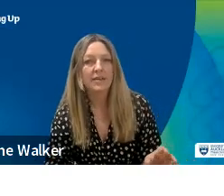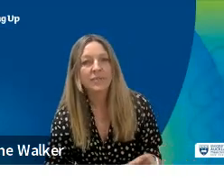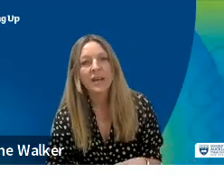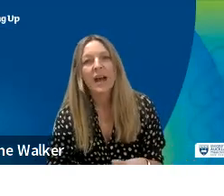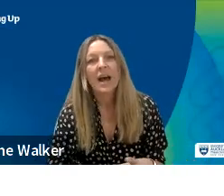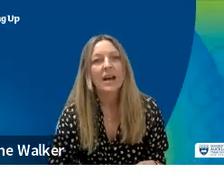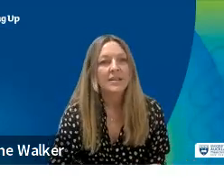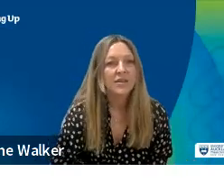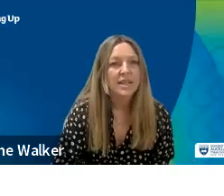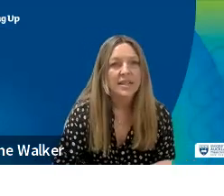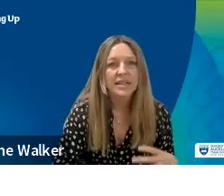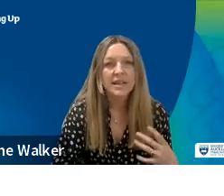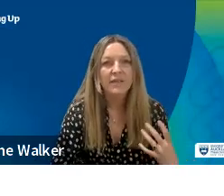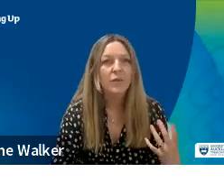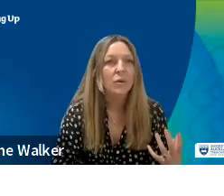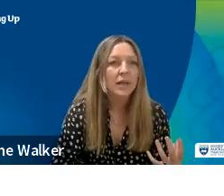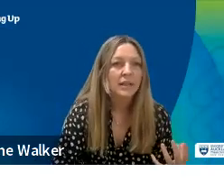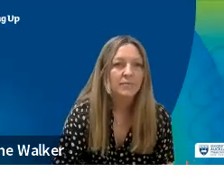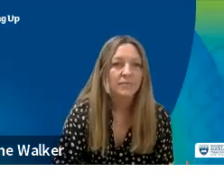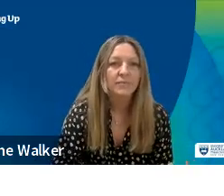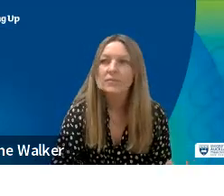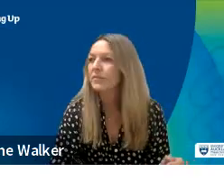grey here. So next